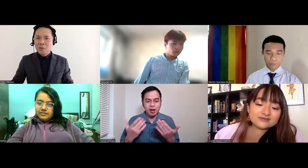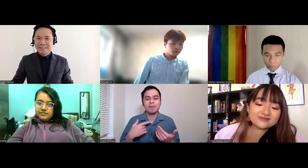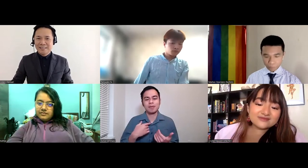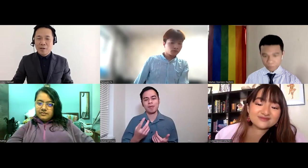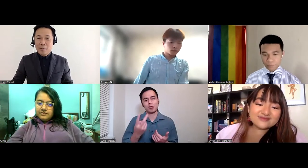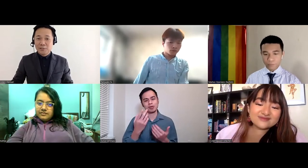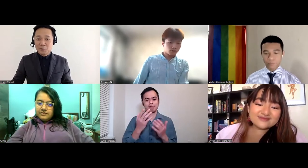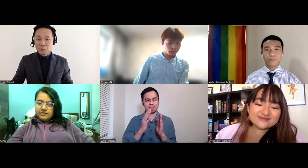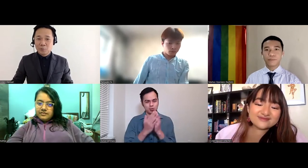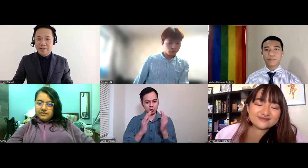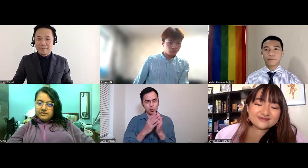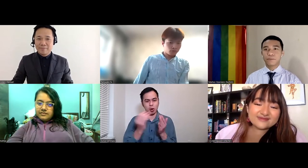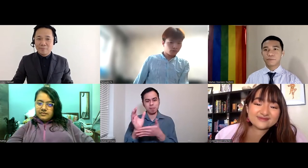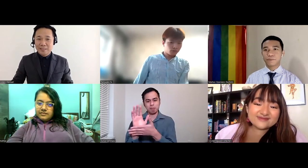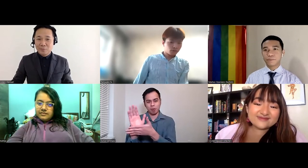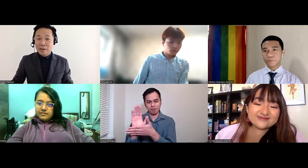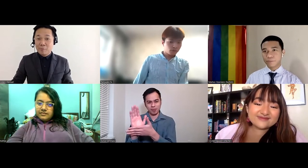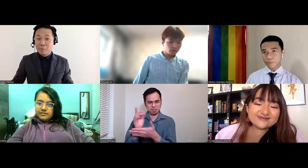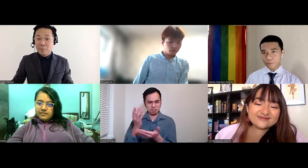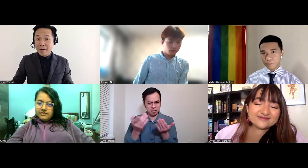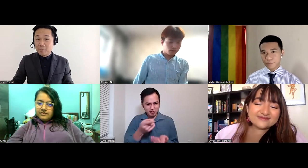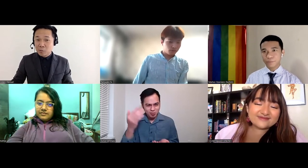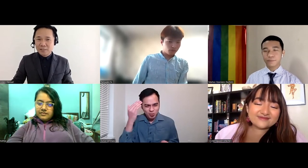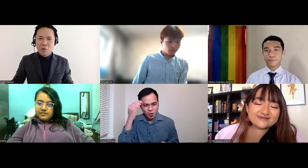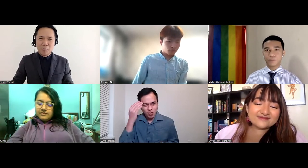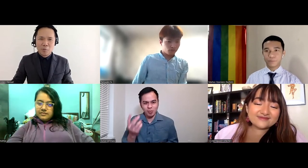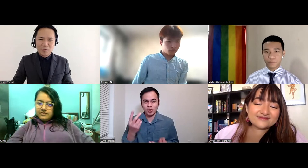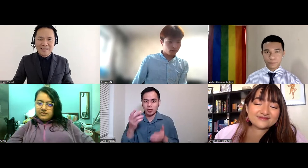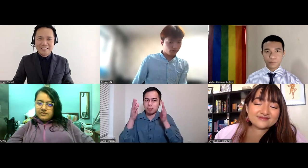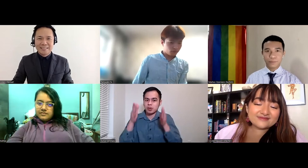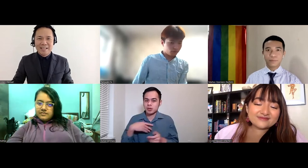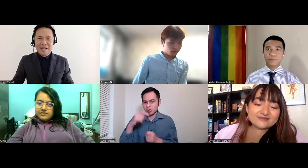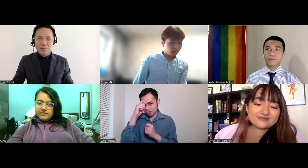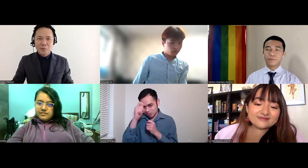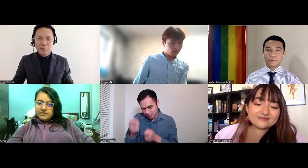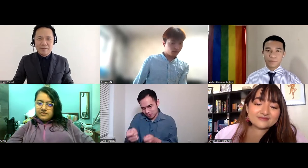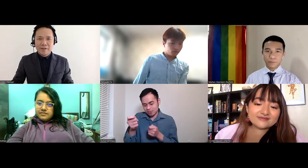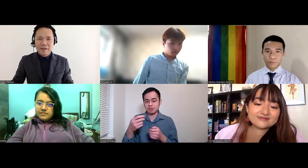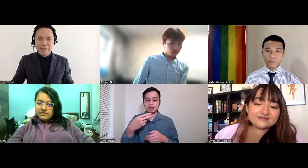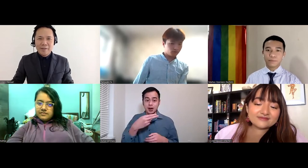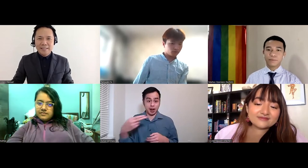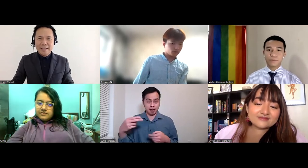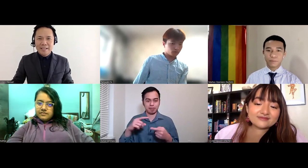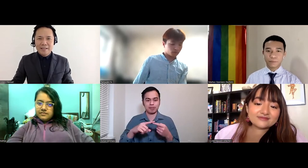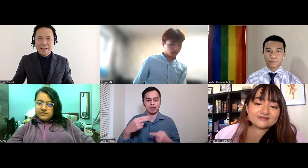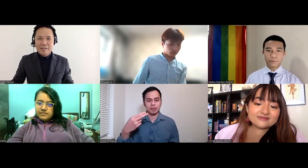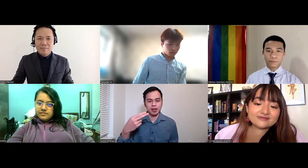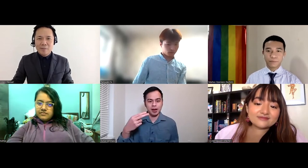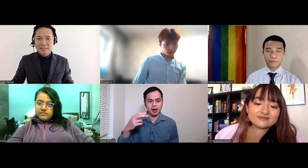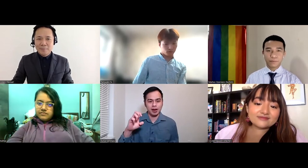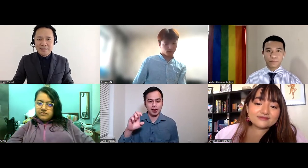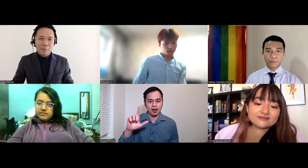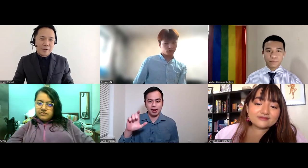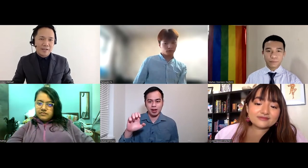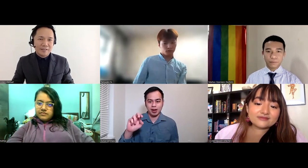I was, when I went to school, when I read books or movies, as you know, that it's like there